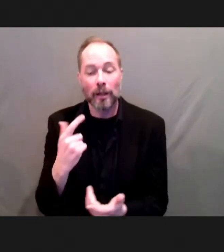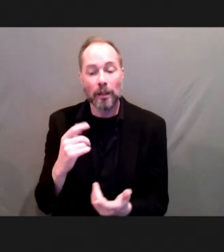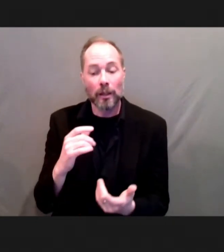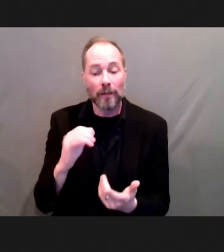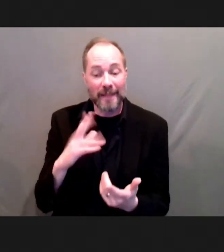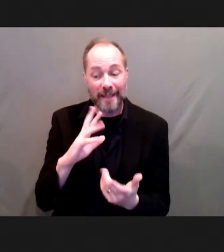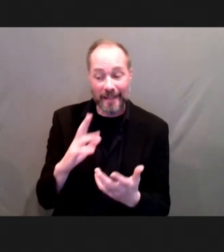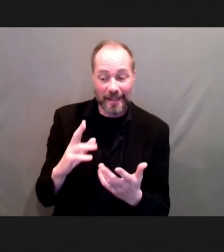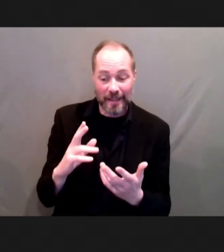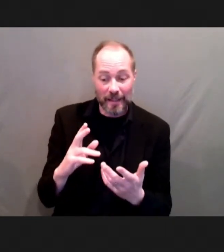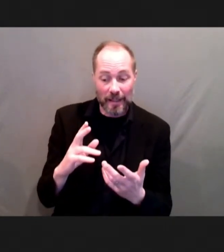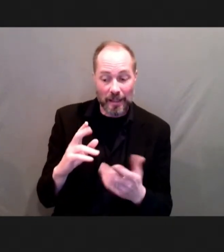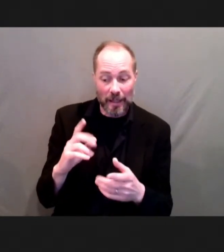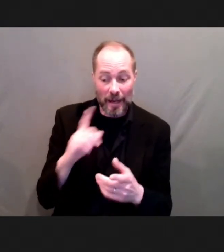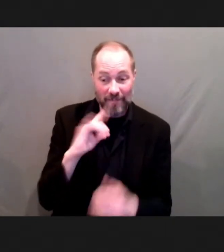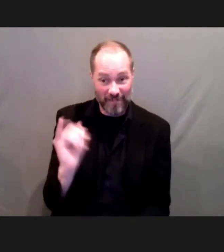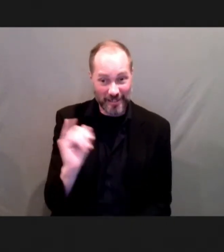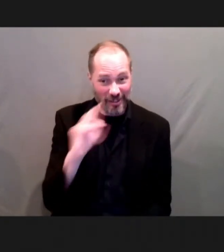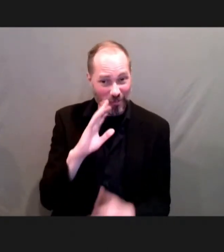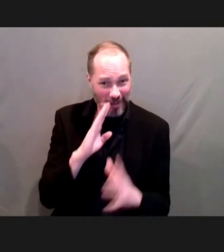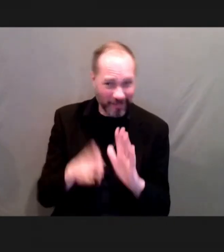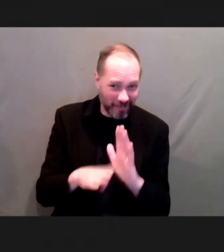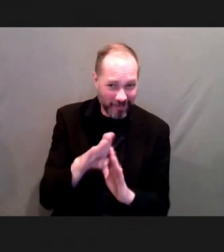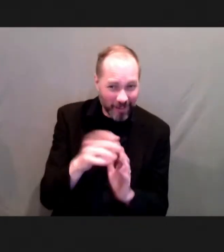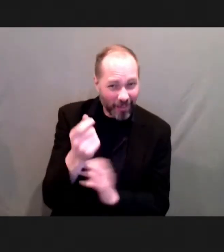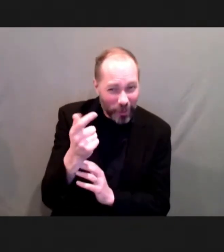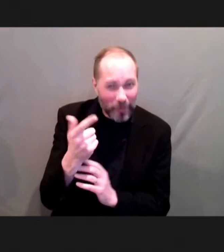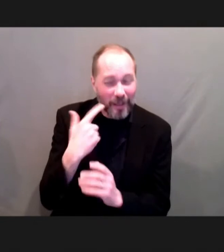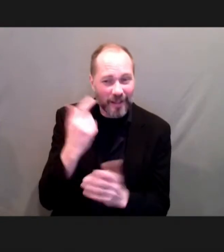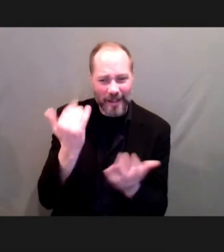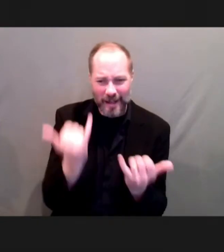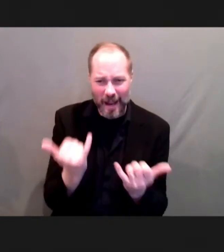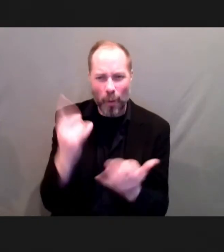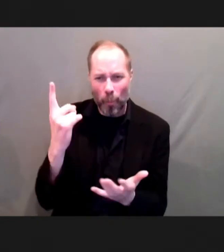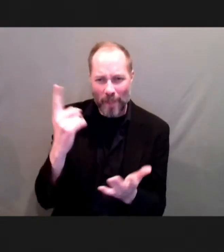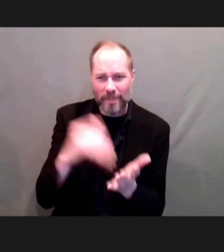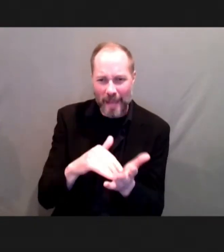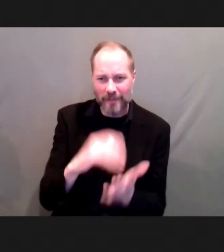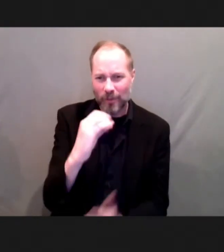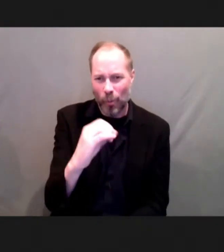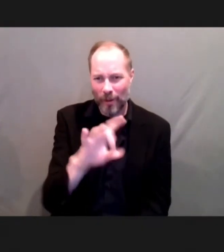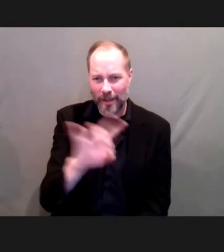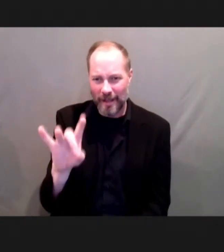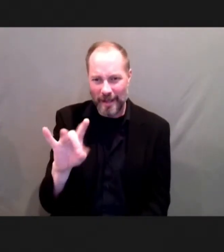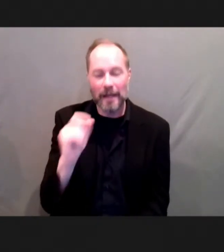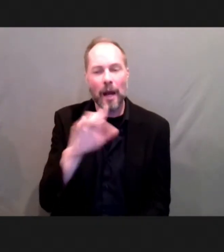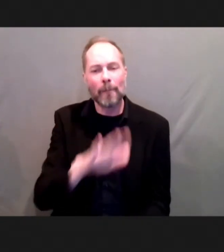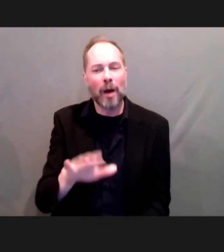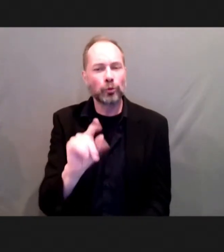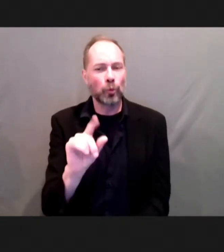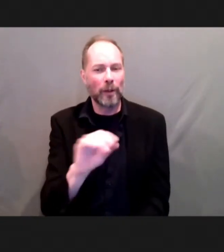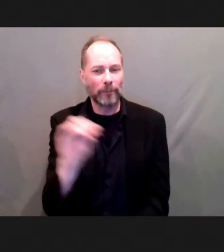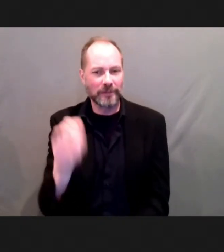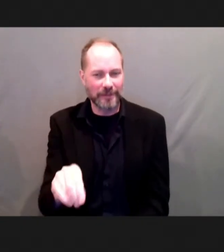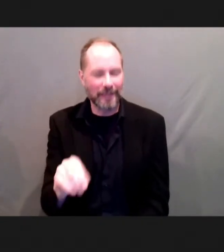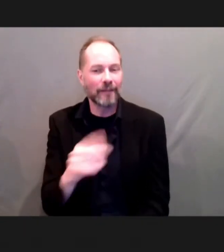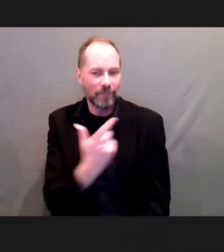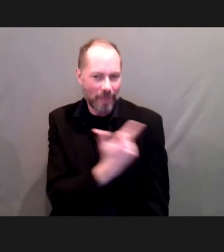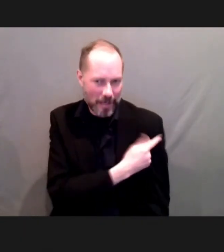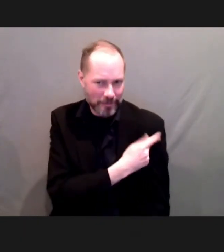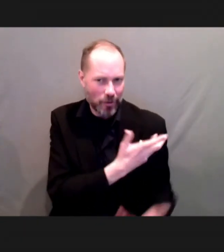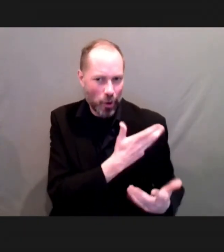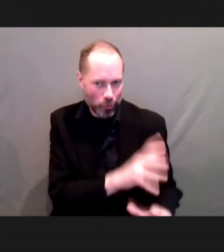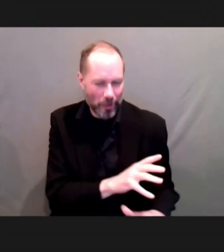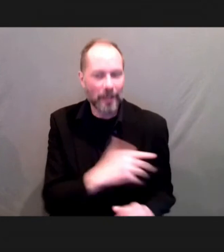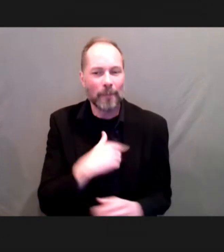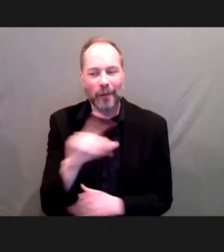slightly. We're at 1,088. And again, only about 20% of those are vaccinated. 80% of the people being